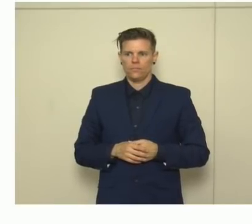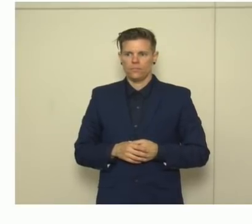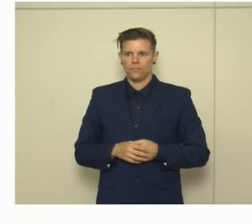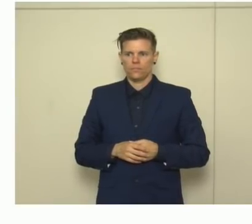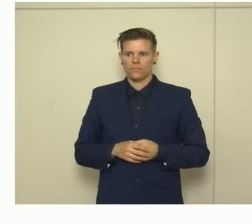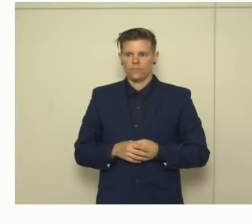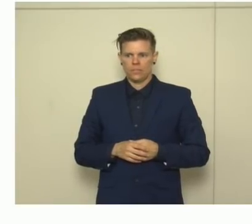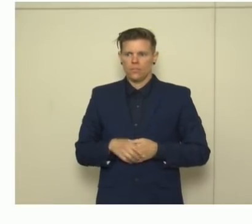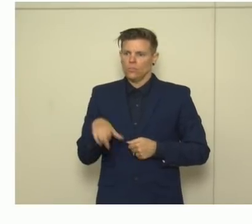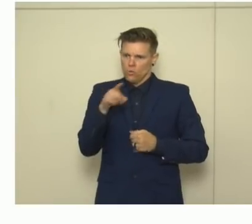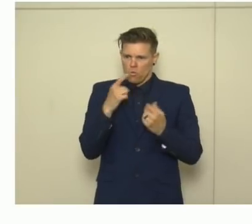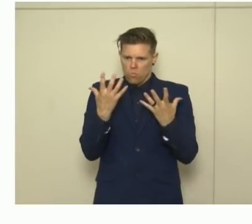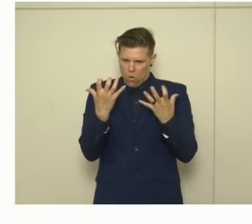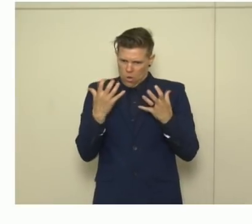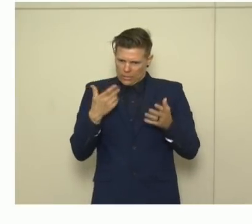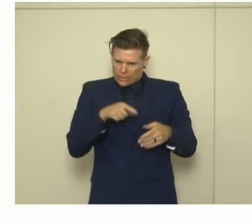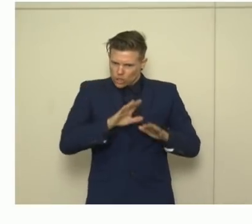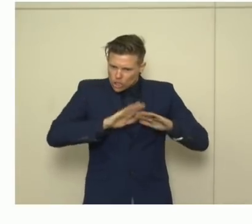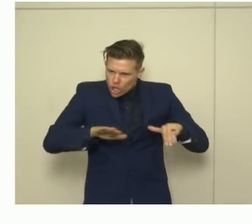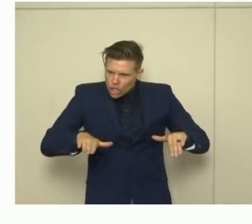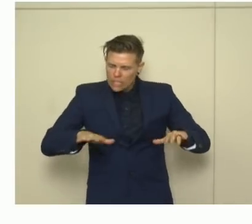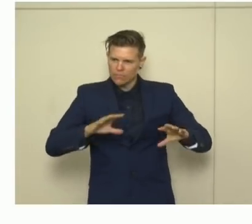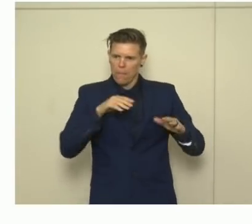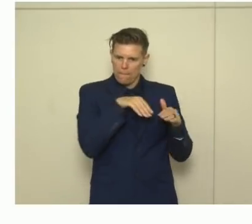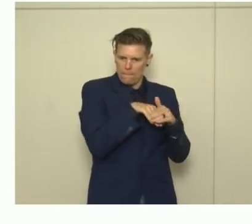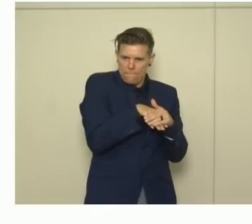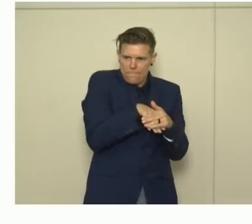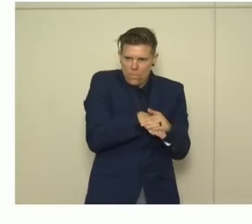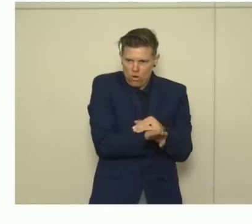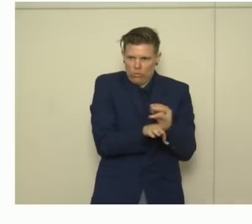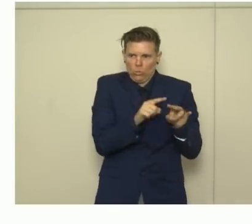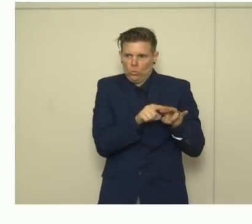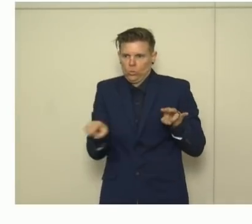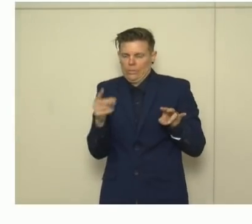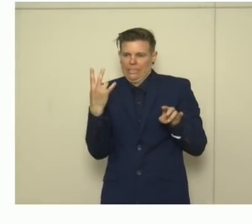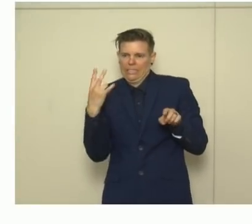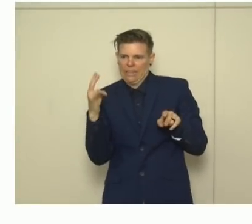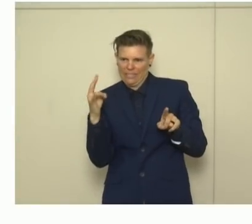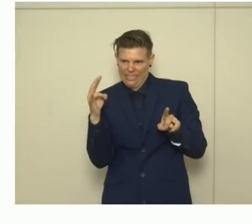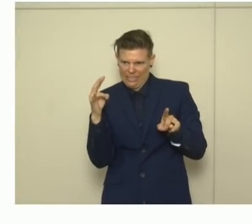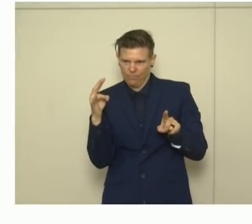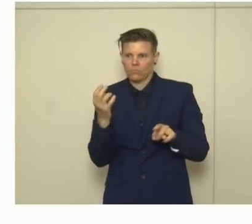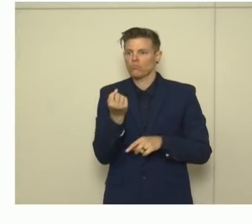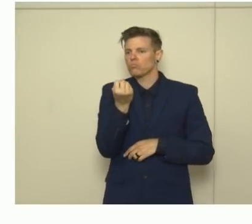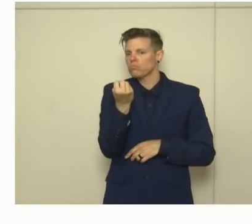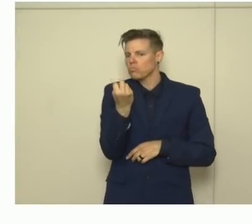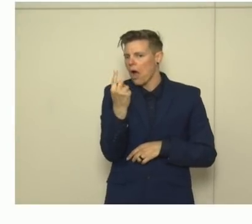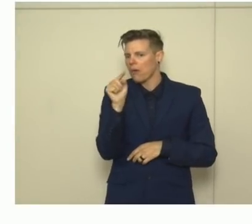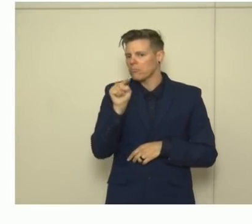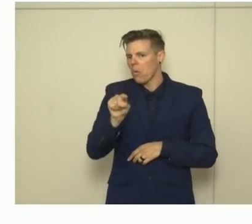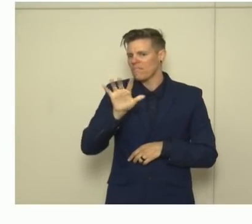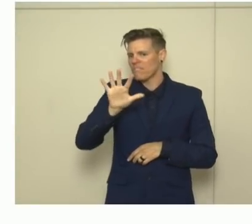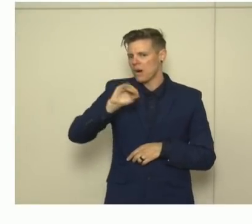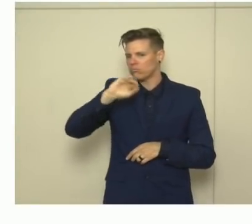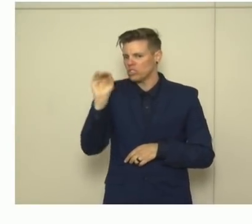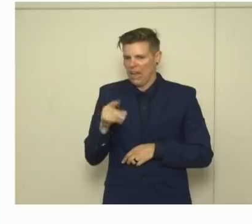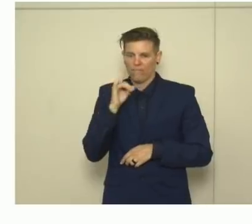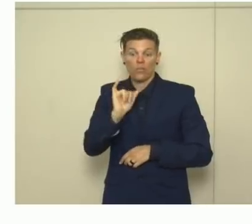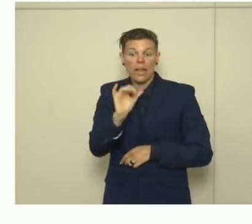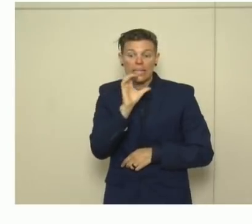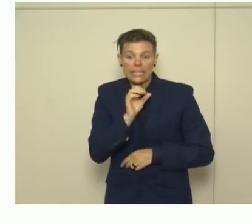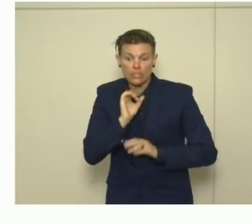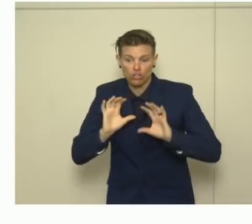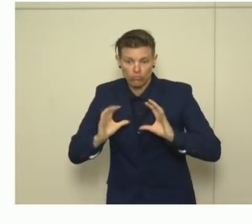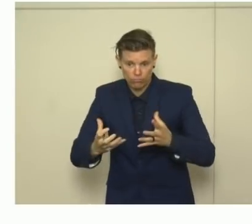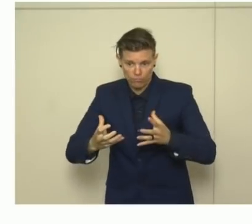0 to 17, that's running about 12.5% of total cases today. On the next slide, I